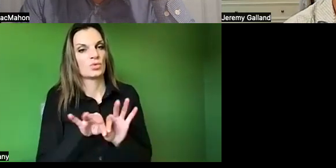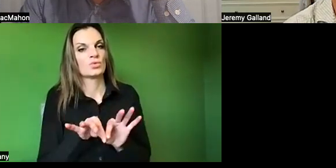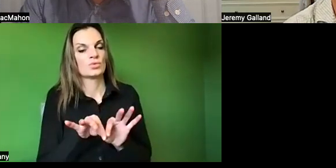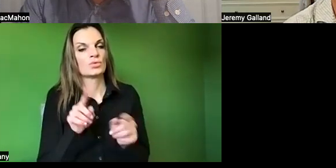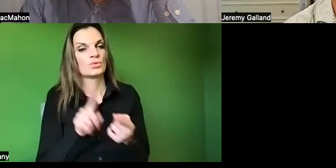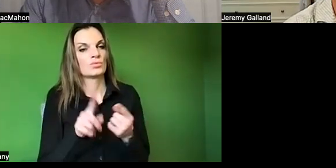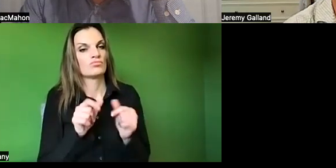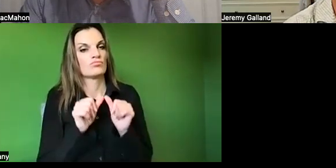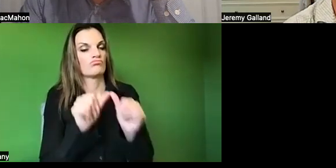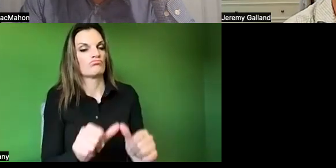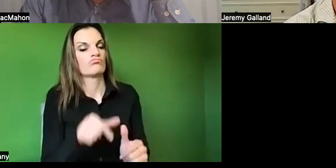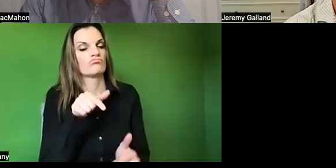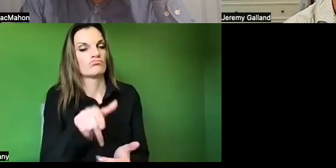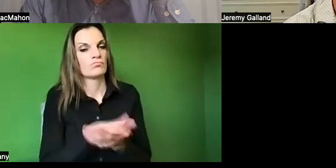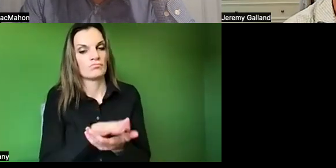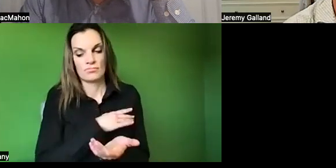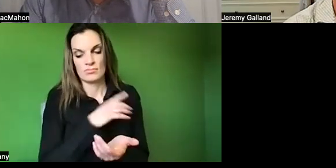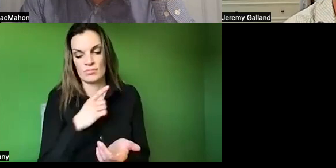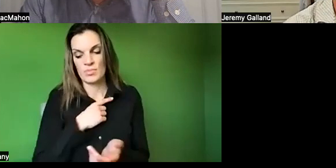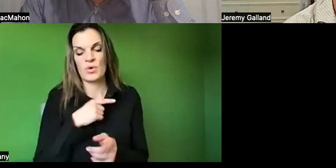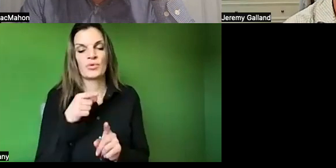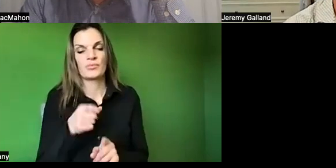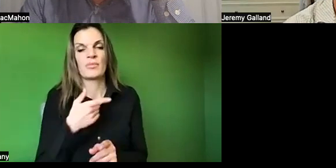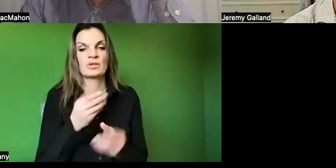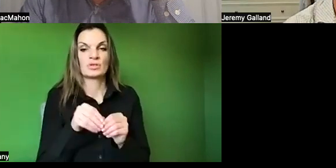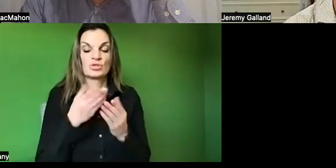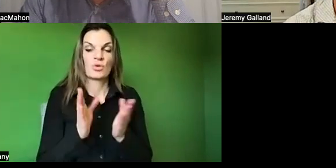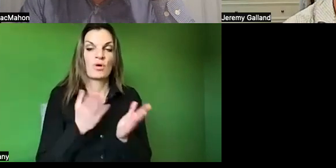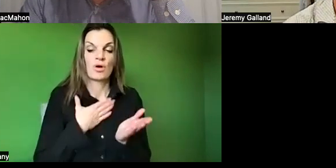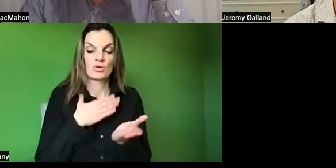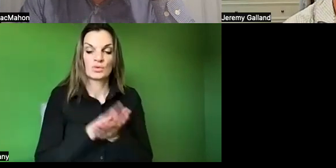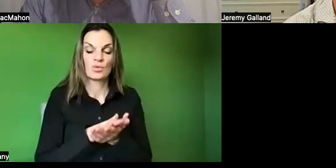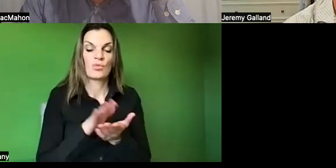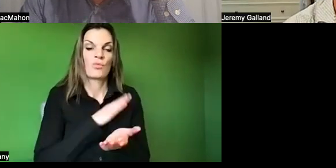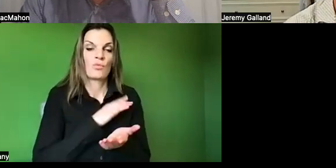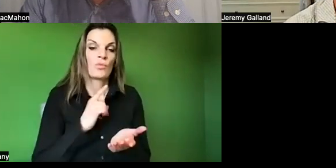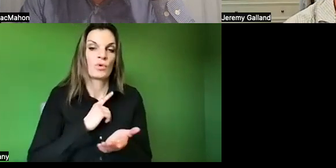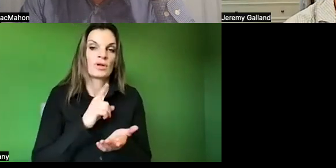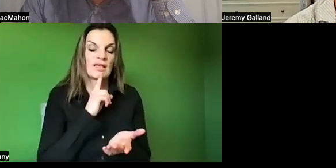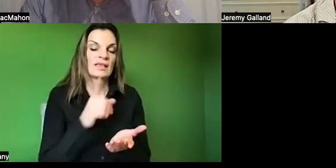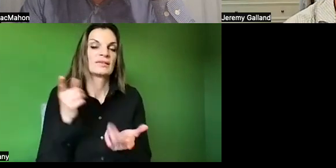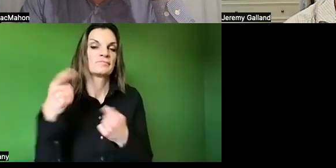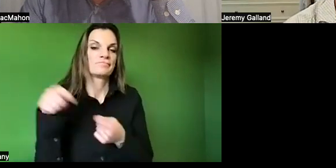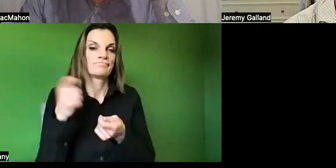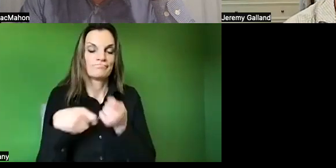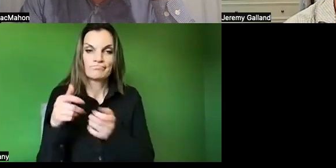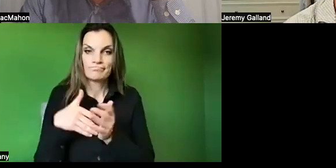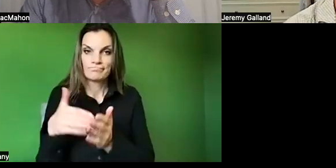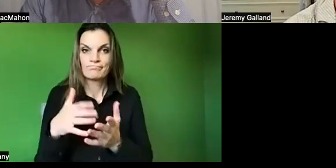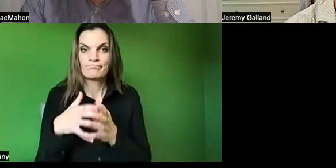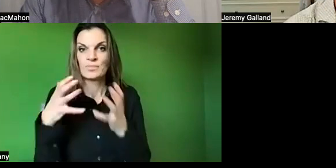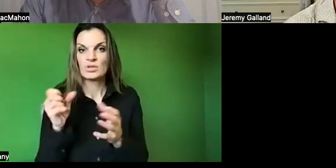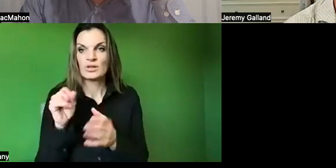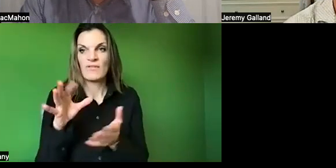to continuing on the school board. But in general, our school board is turning over too frequently. There's too much of a learning